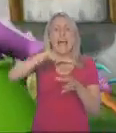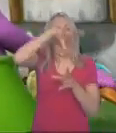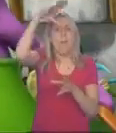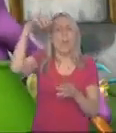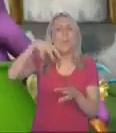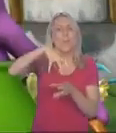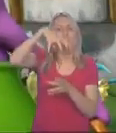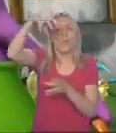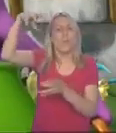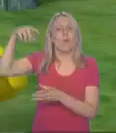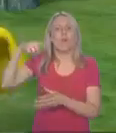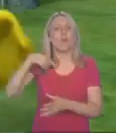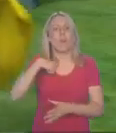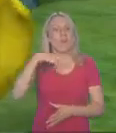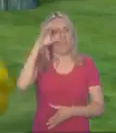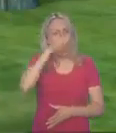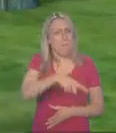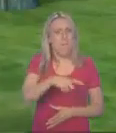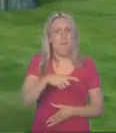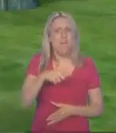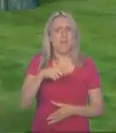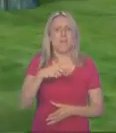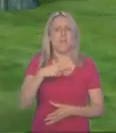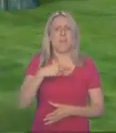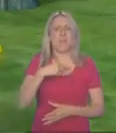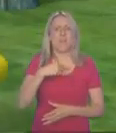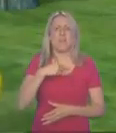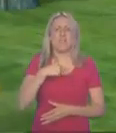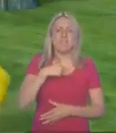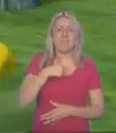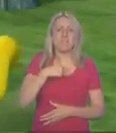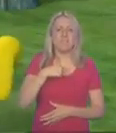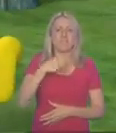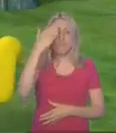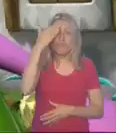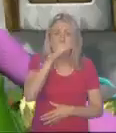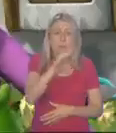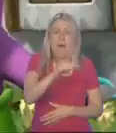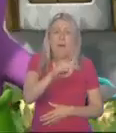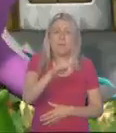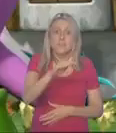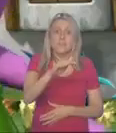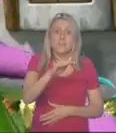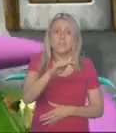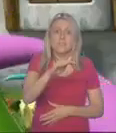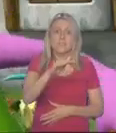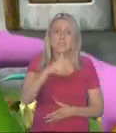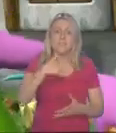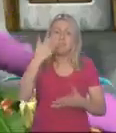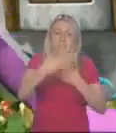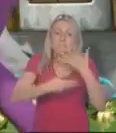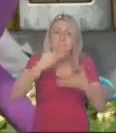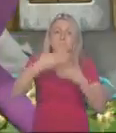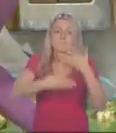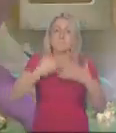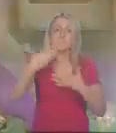a trip in a hot air balloon? Oh, I can't remember that. Well, let me remind